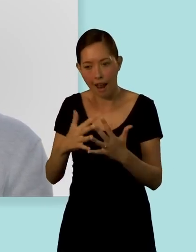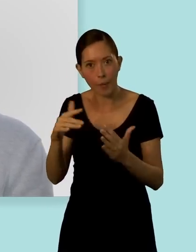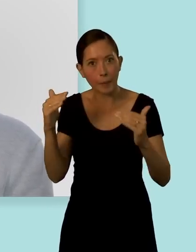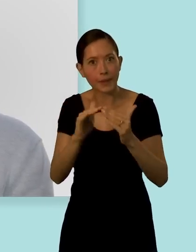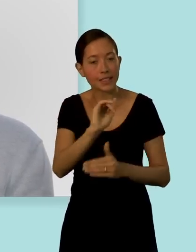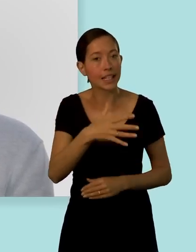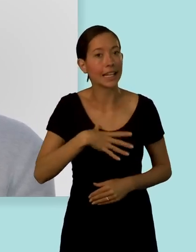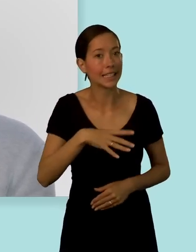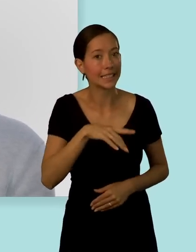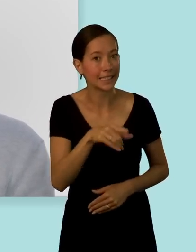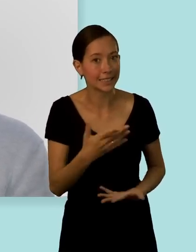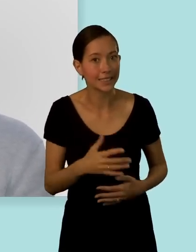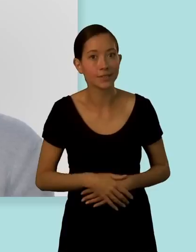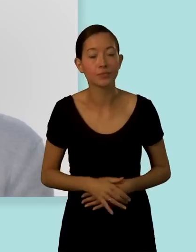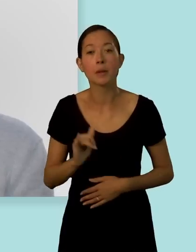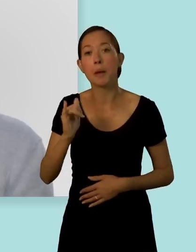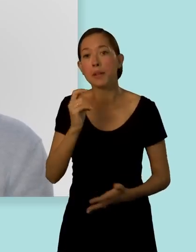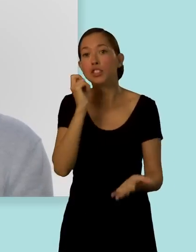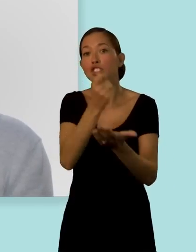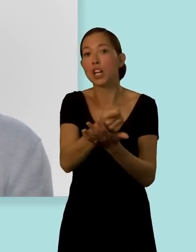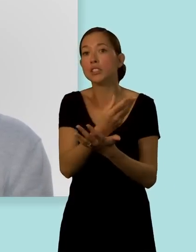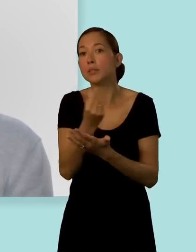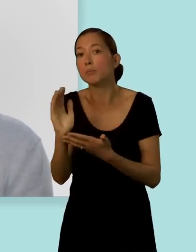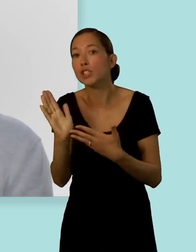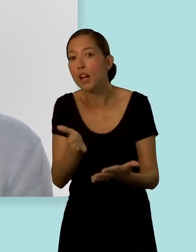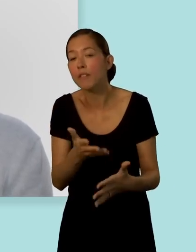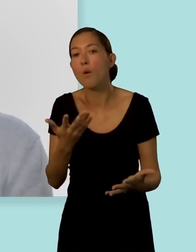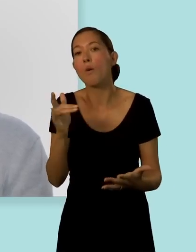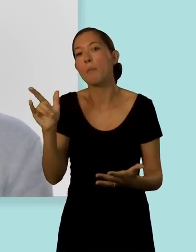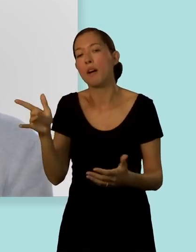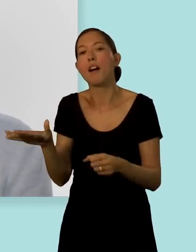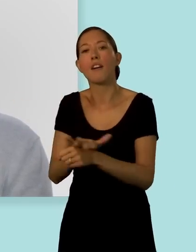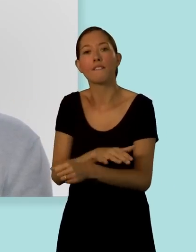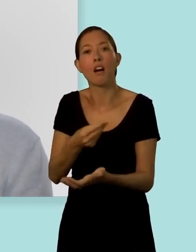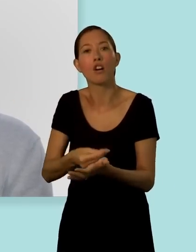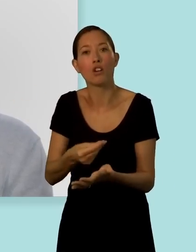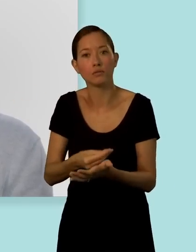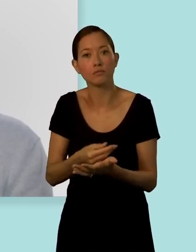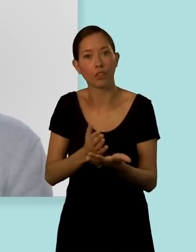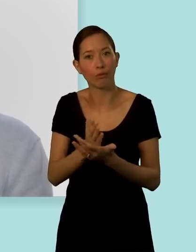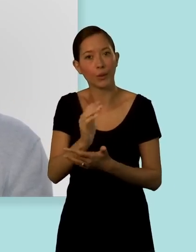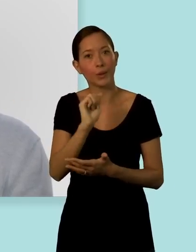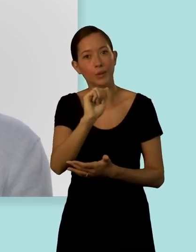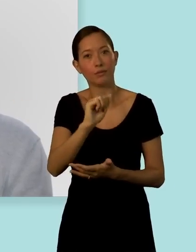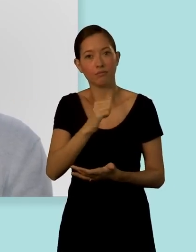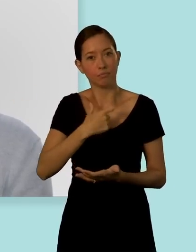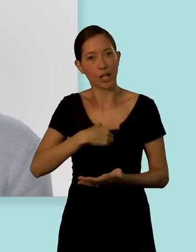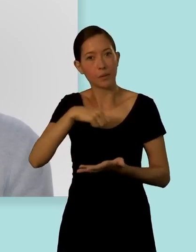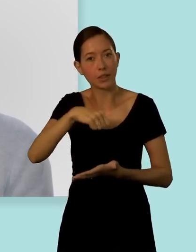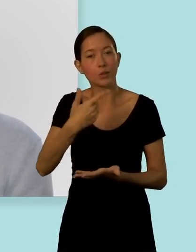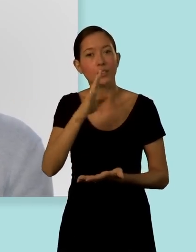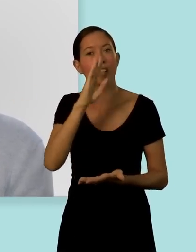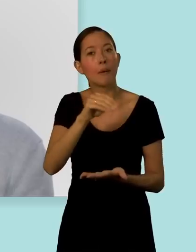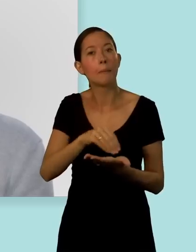or she will draw up a written care and support plan that looks at how they can meet your needs. They may charge you for some services, or they may cover the